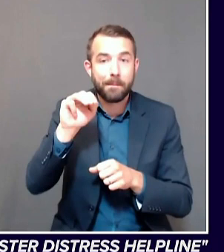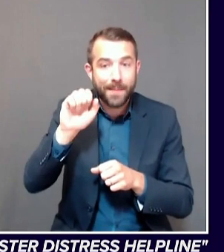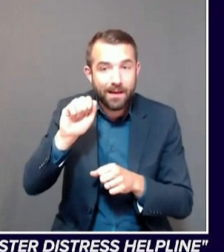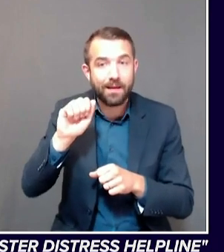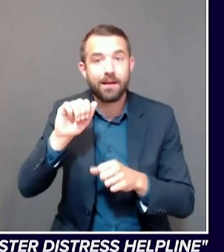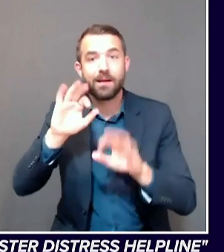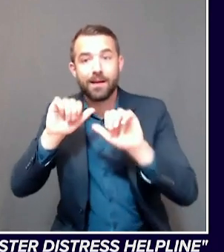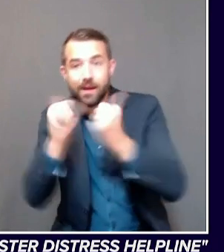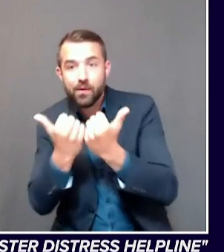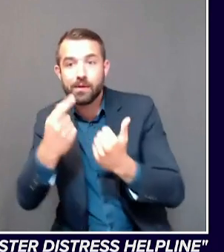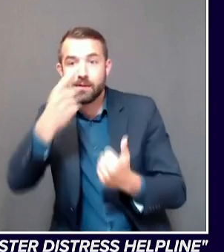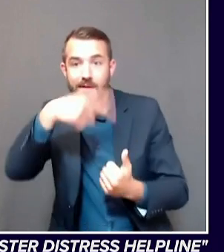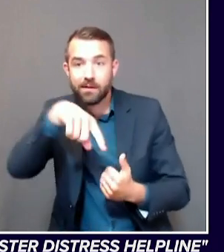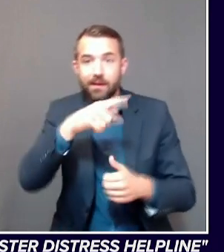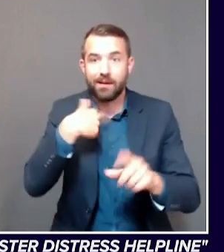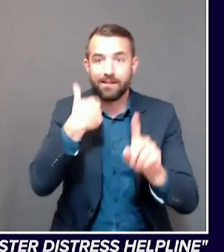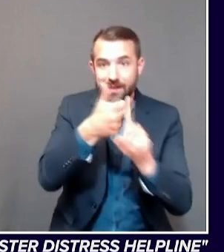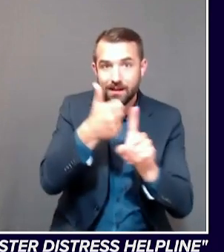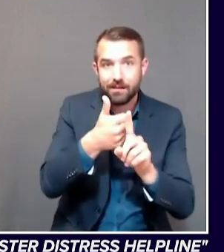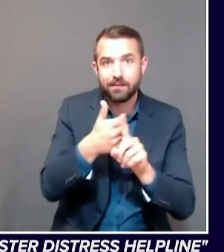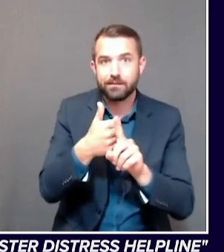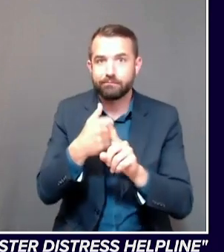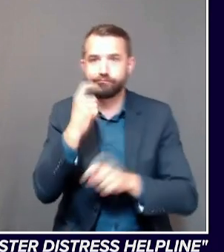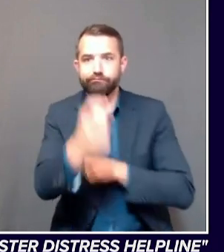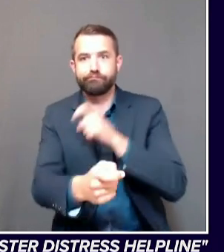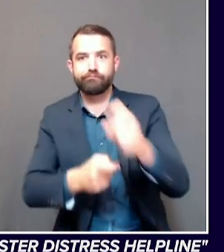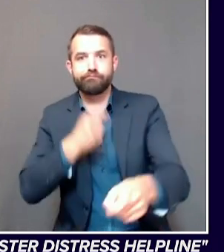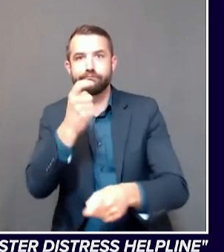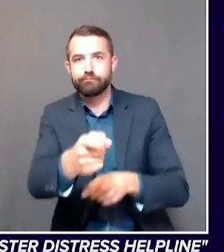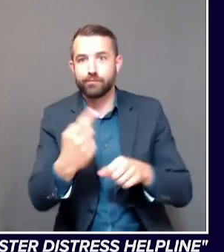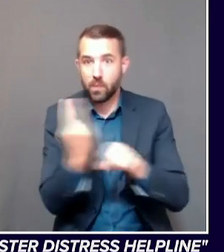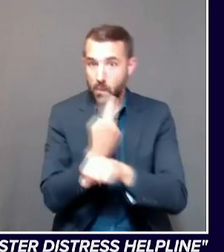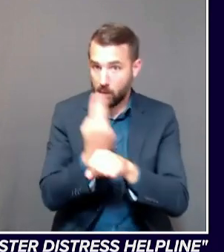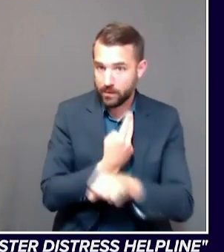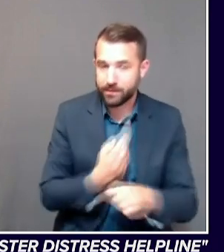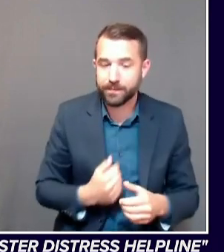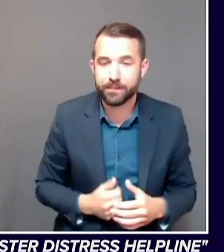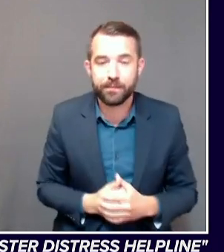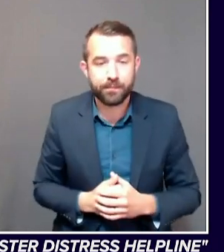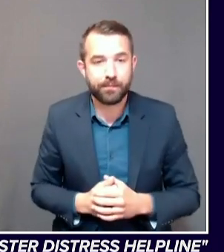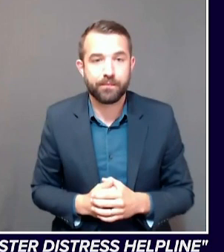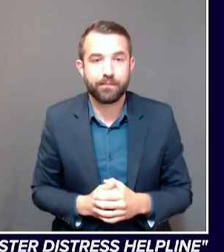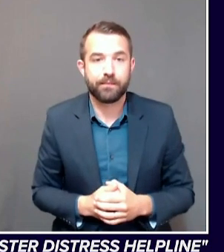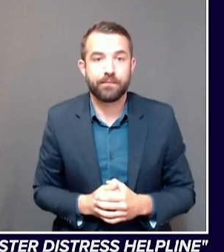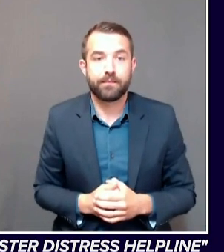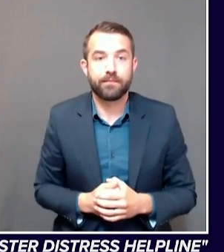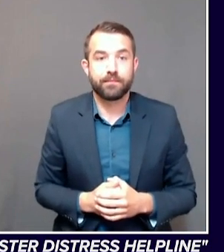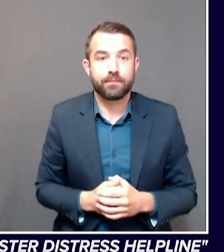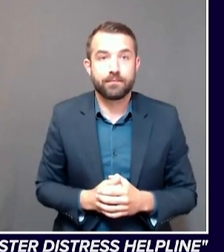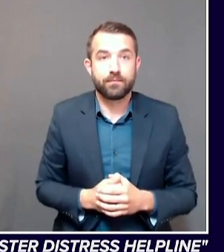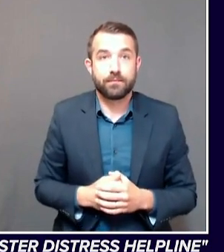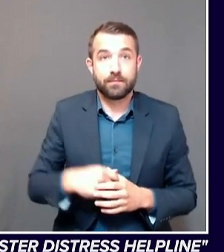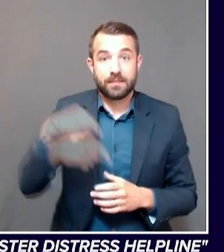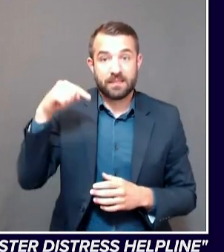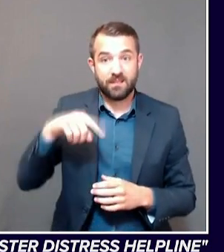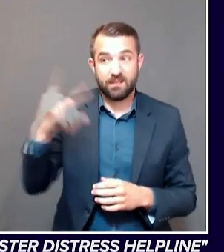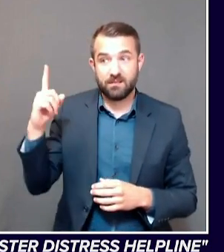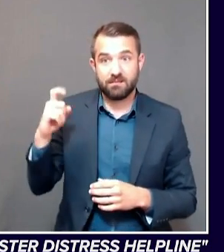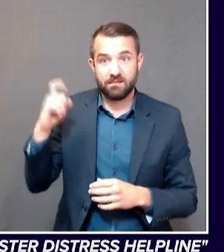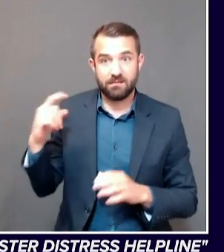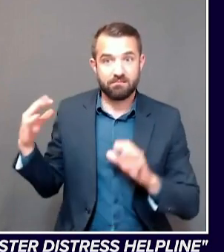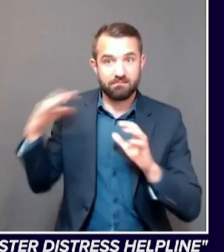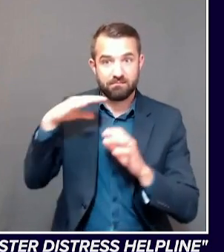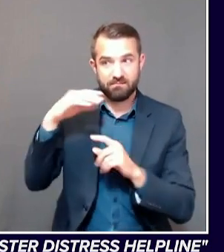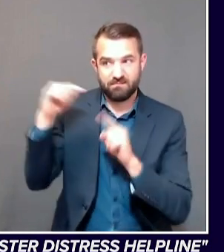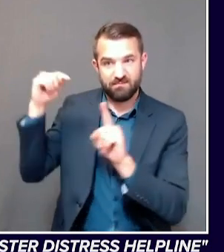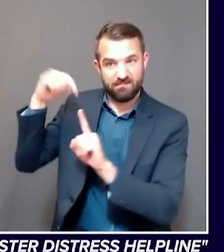can also occur. To give everyone a sense of how difficult this solution is to get, when we set this strategic